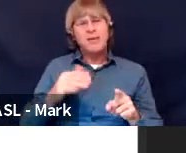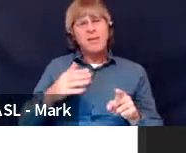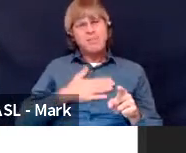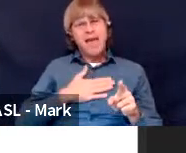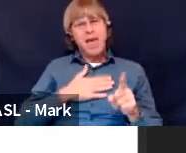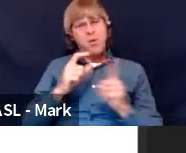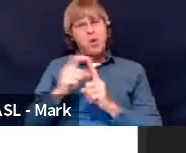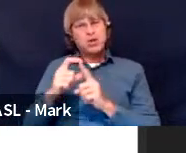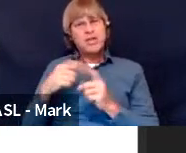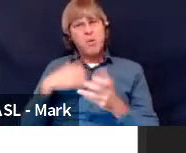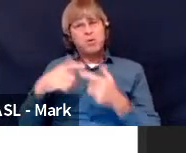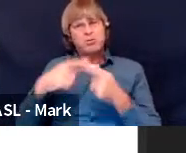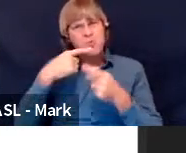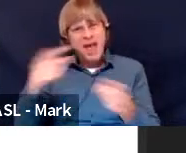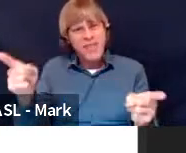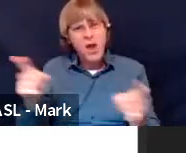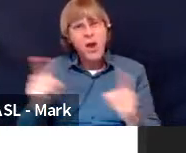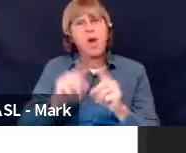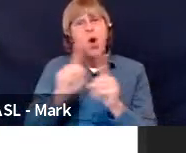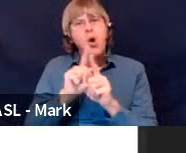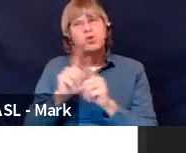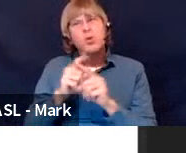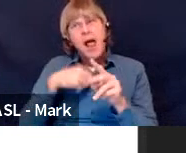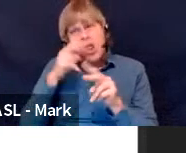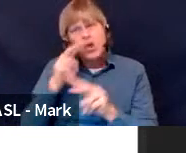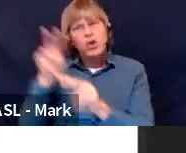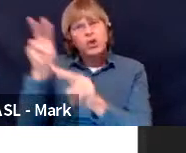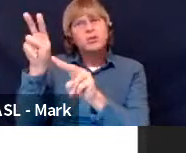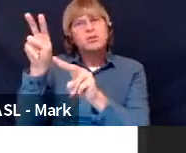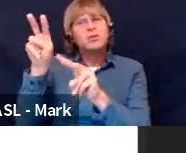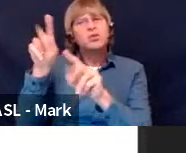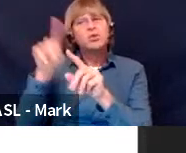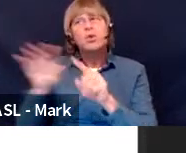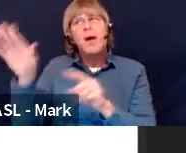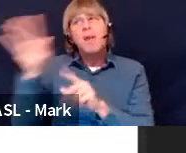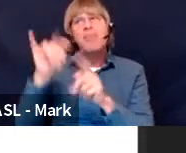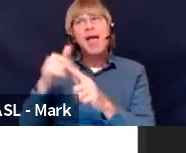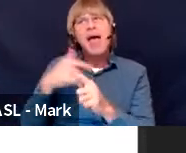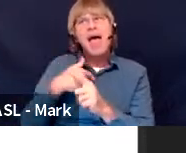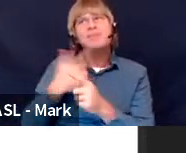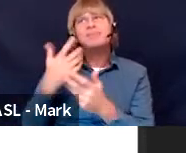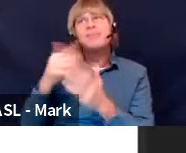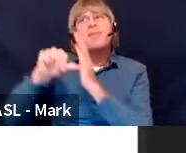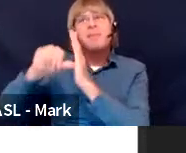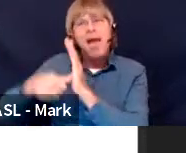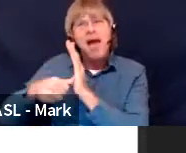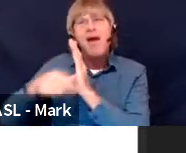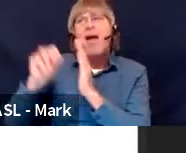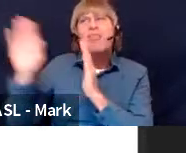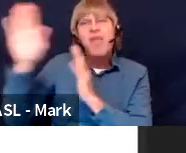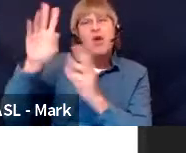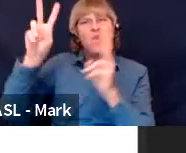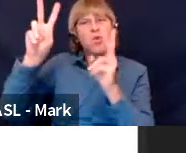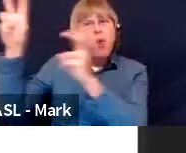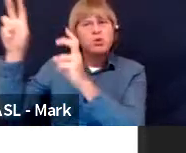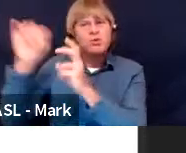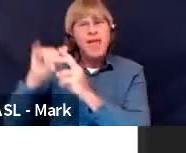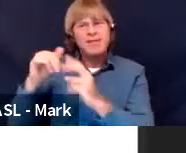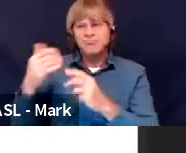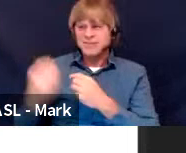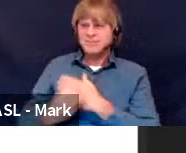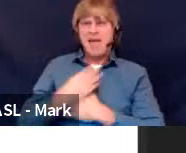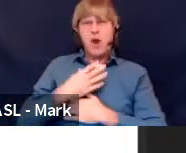that I wanted to put out there, but also I looked to people that I admire and quotes that really spoke to me. And